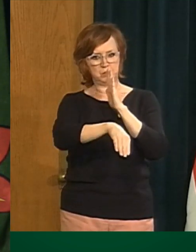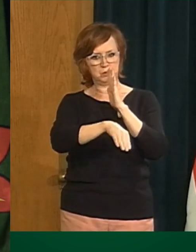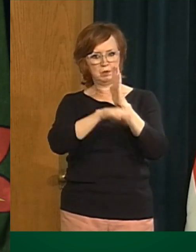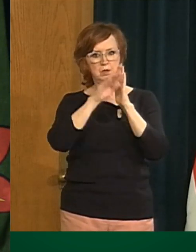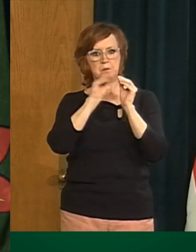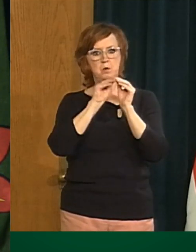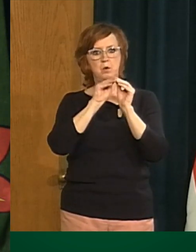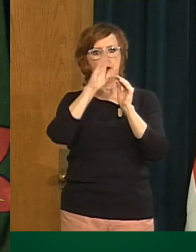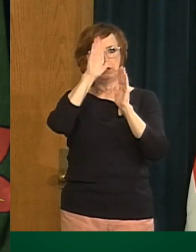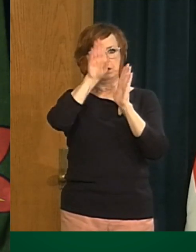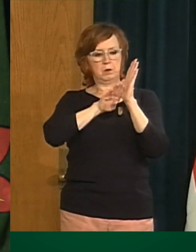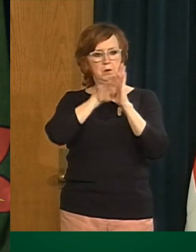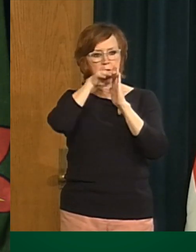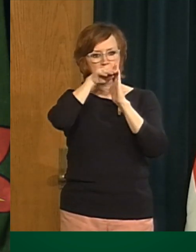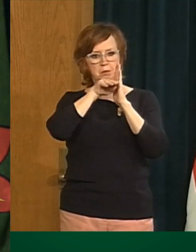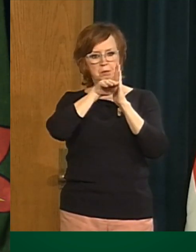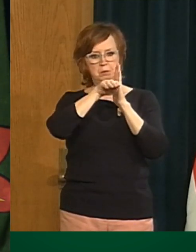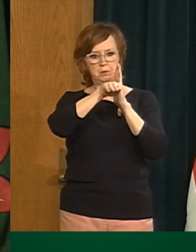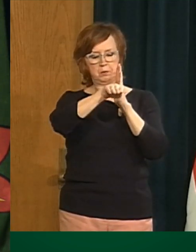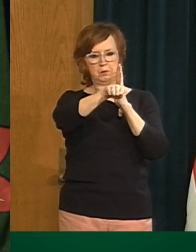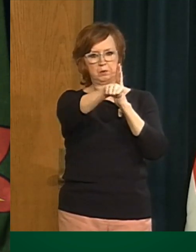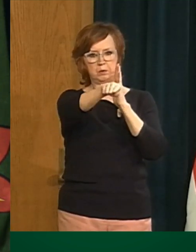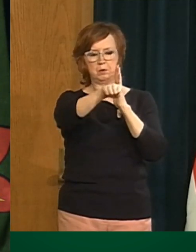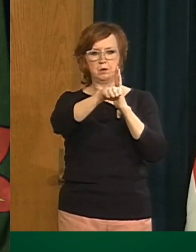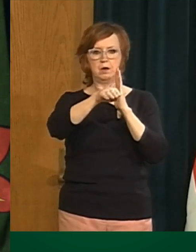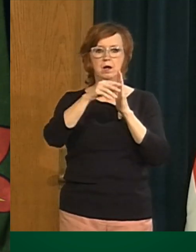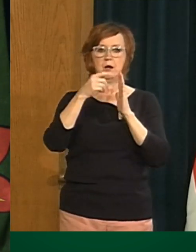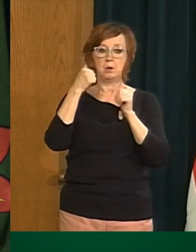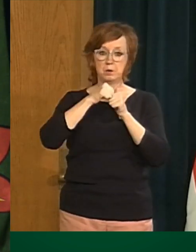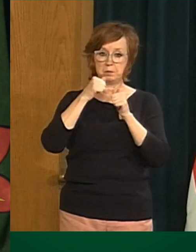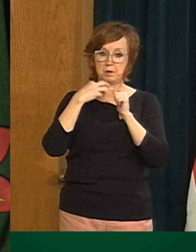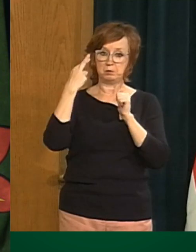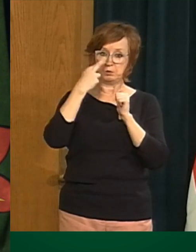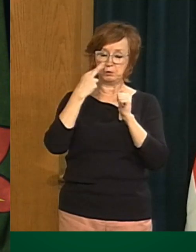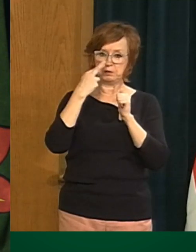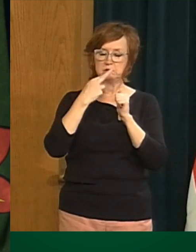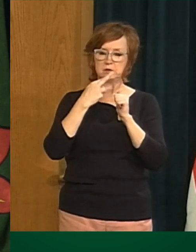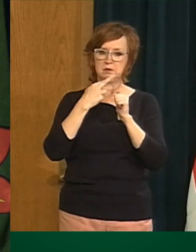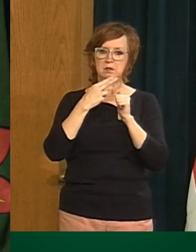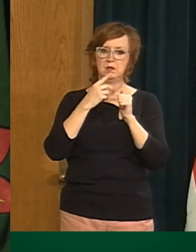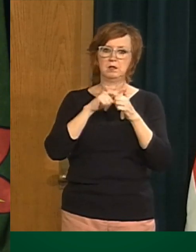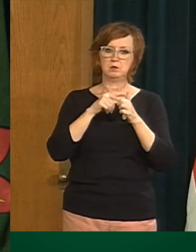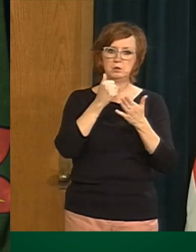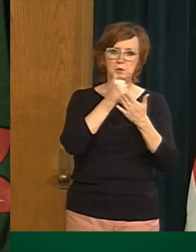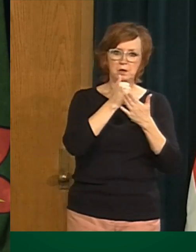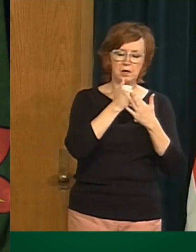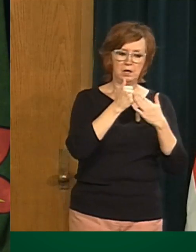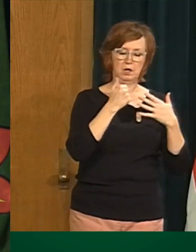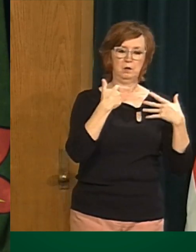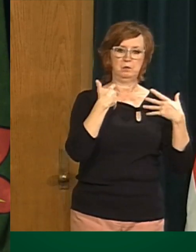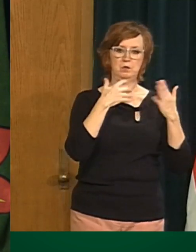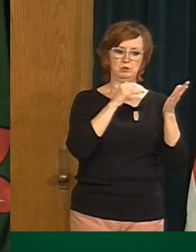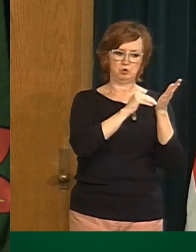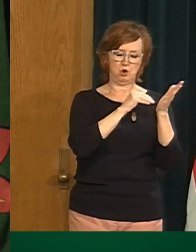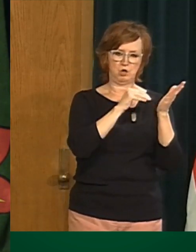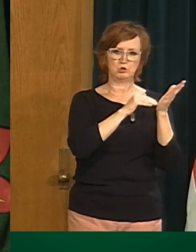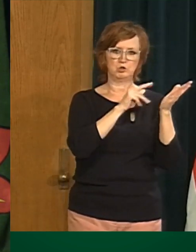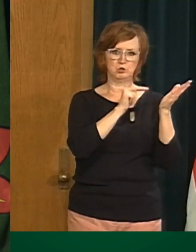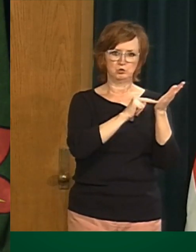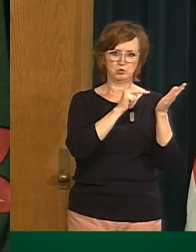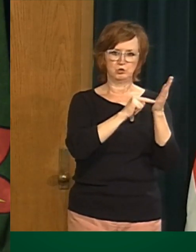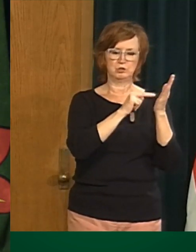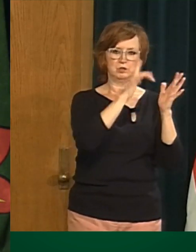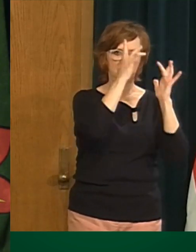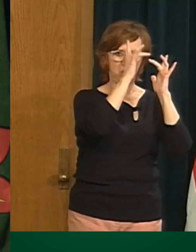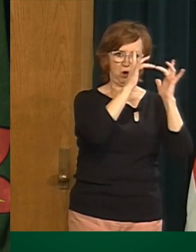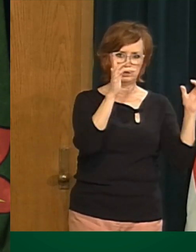ultimately what some of the predictions were showing at that point in time. We are achieving that. We are flattening the curve, most